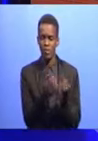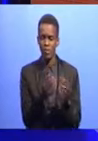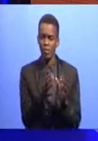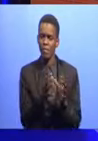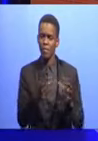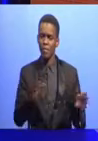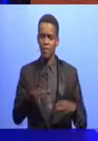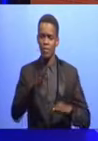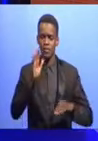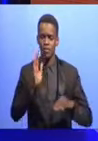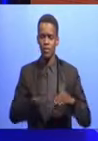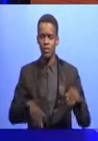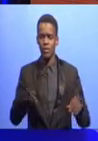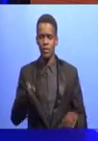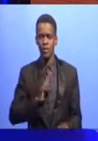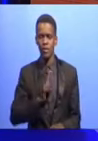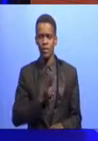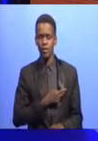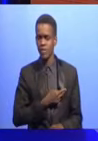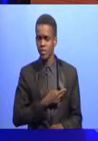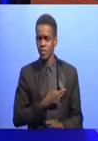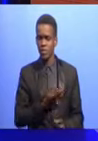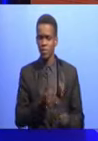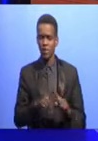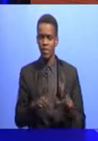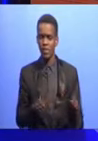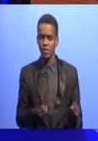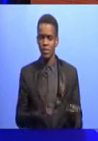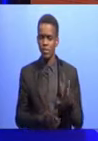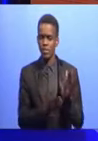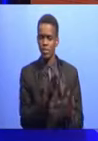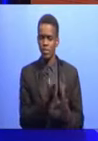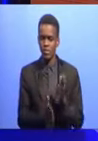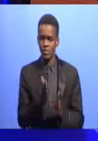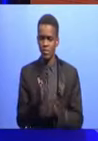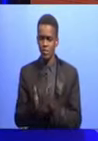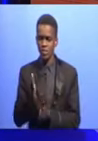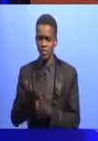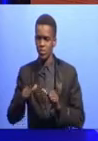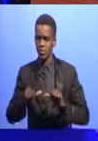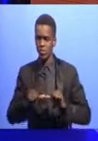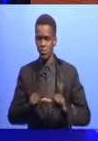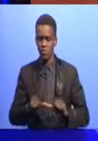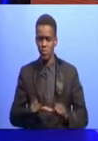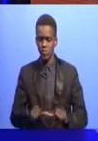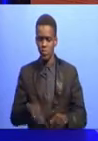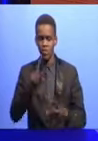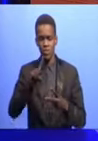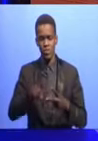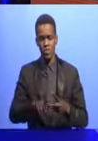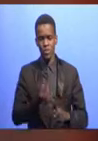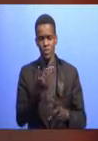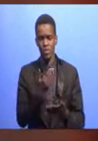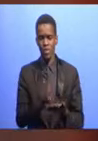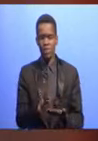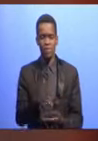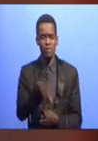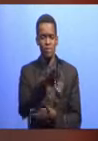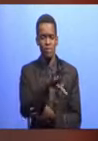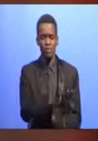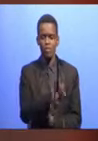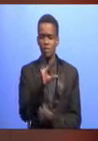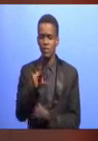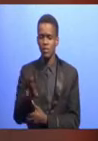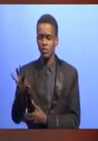la Botswana jaano tota dithulaganyo di tsantse di tsweletse re simolotse go tsa information tota re ntse re na le yone database